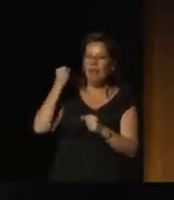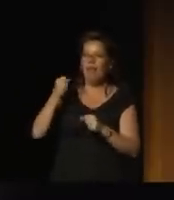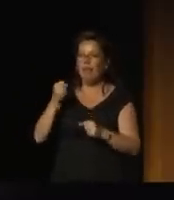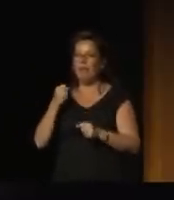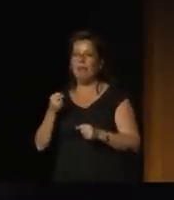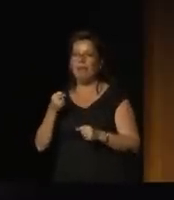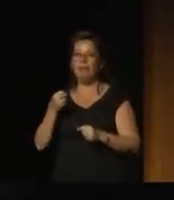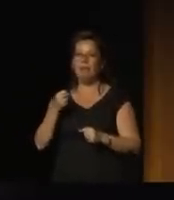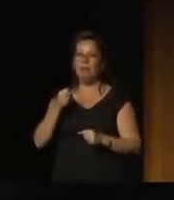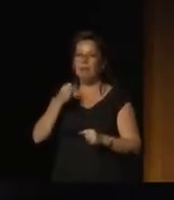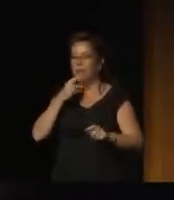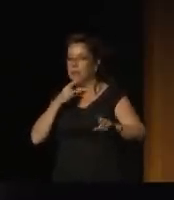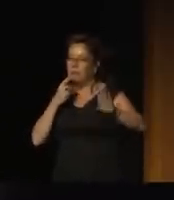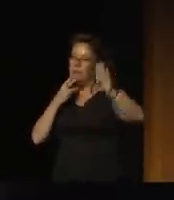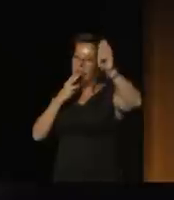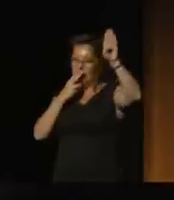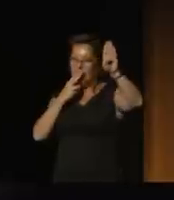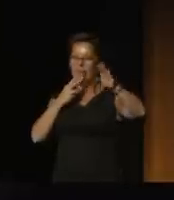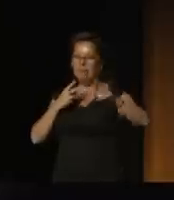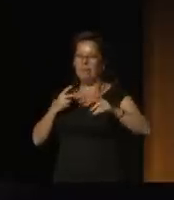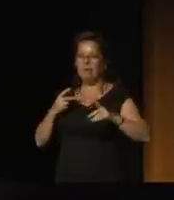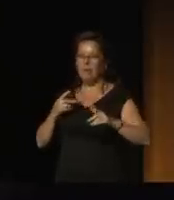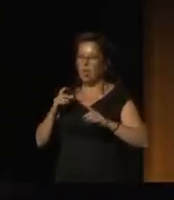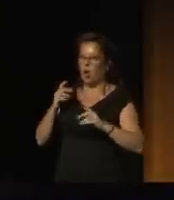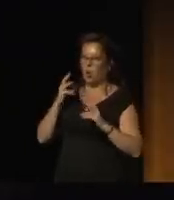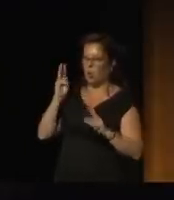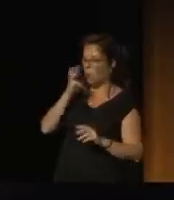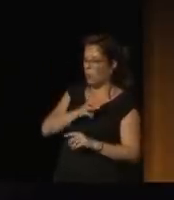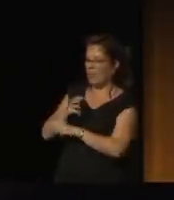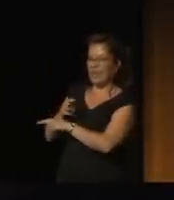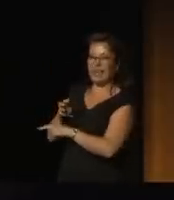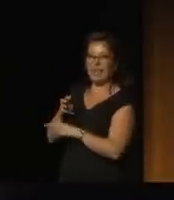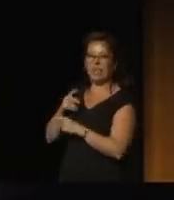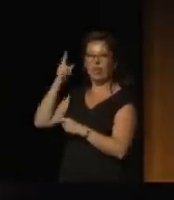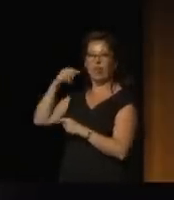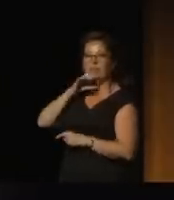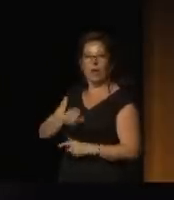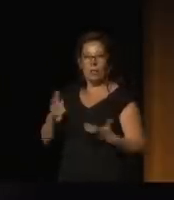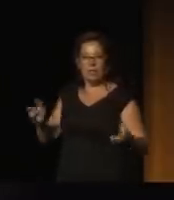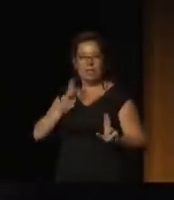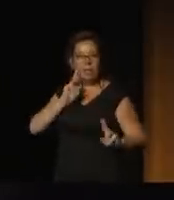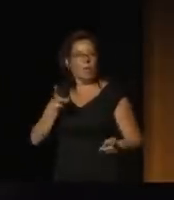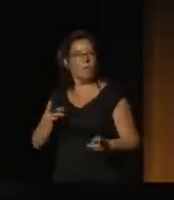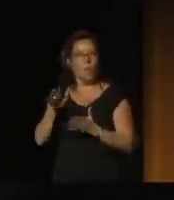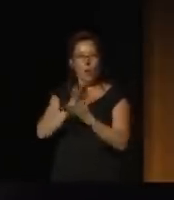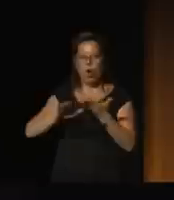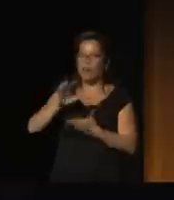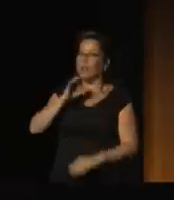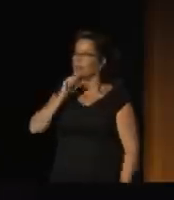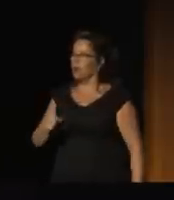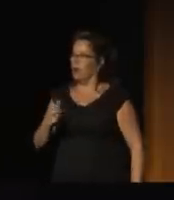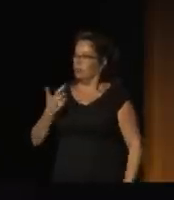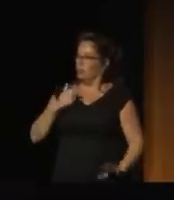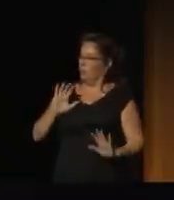are not fringe crazy guys. These are your boy next door. They go to college. Mm-hmm. They're educated. There's something